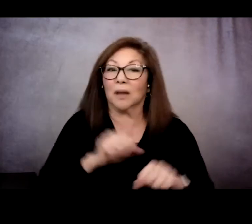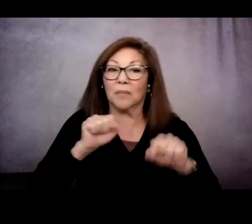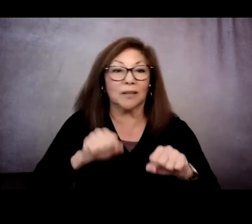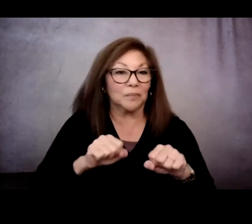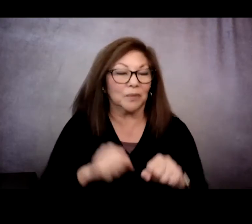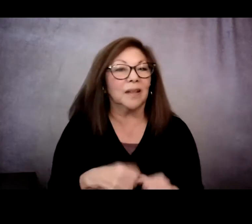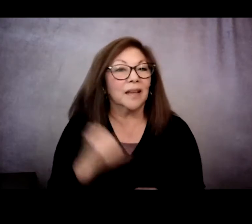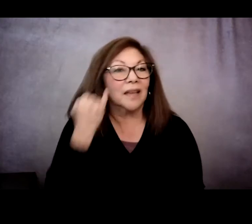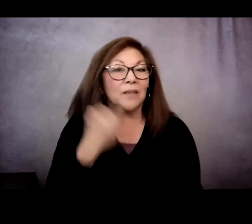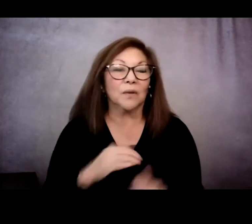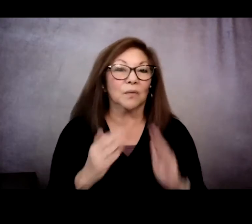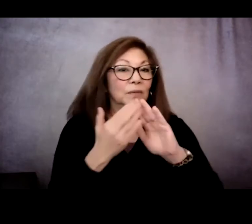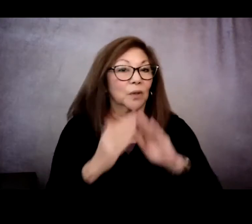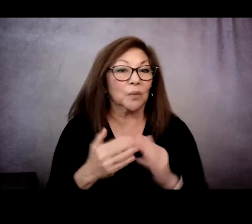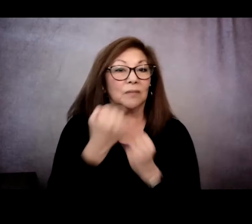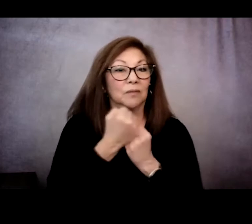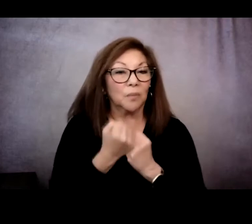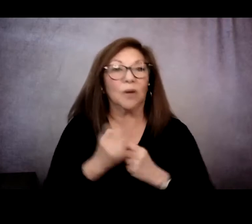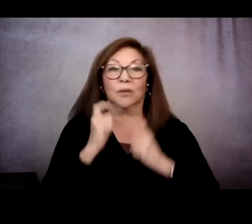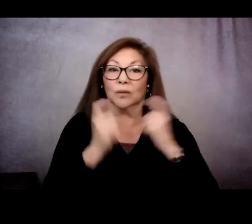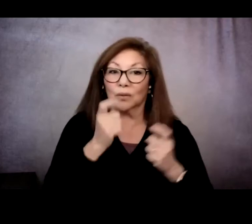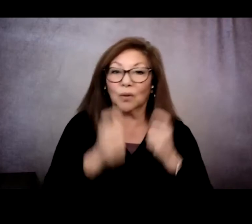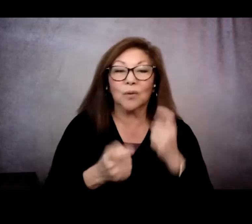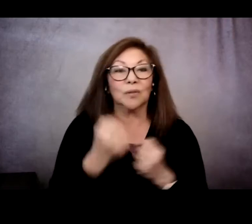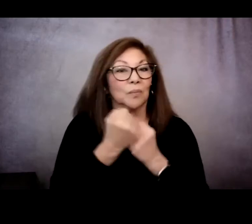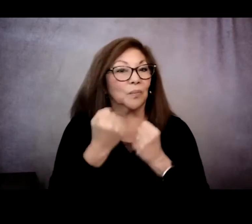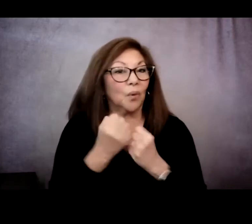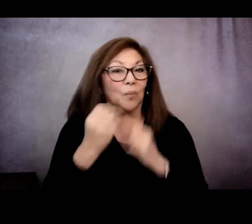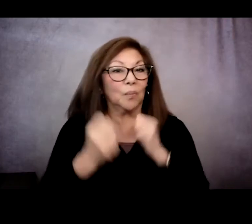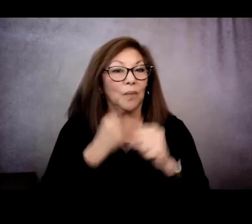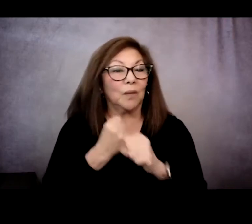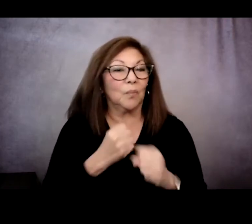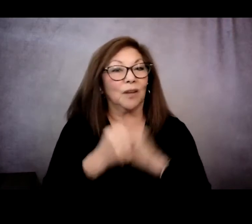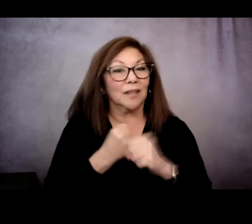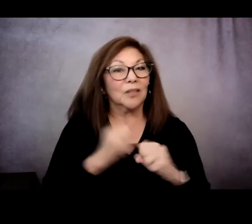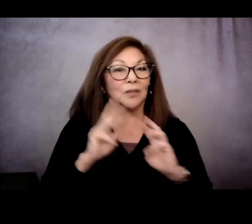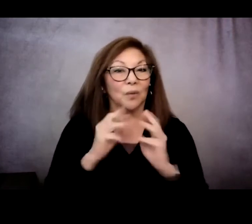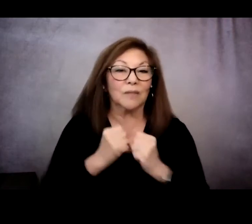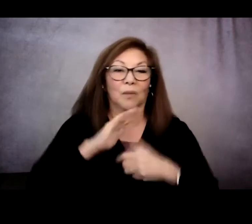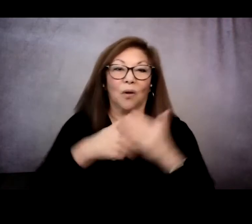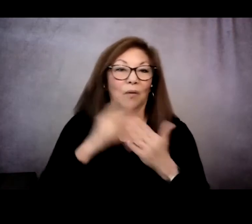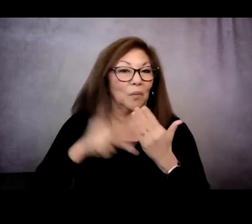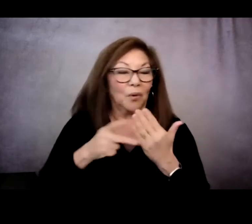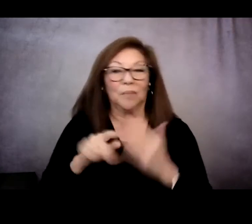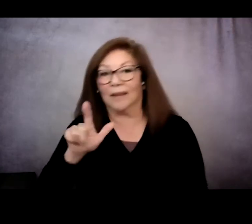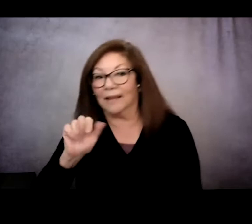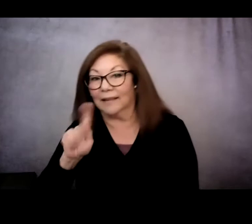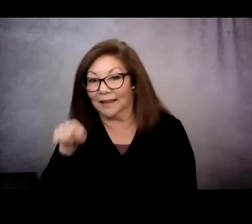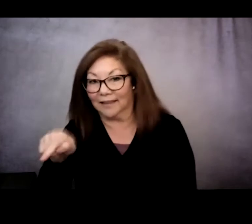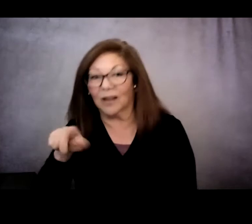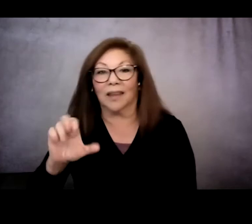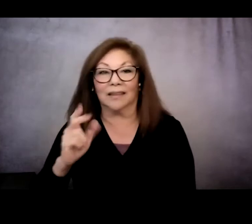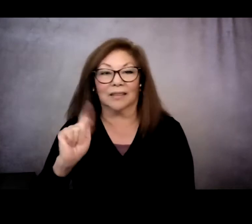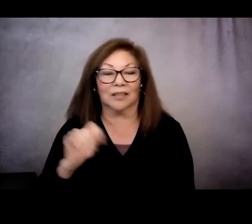support of our community. You can donate to support many more years of the workshop and all our programs, the link in the Zoom chat. And we hope